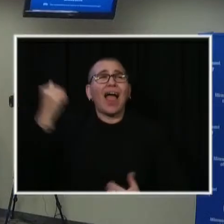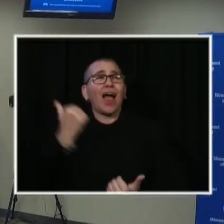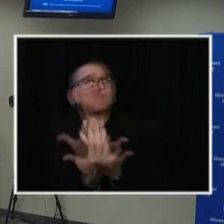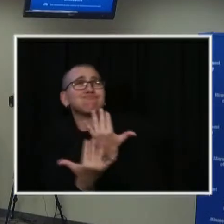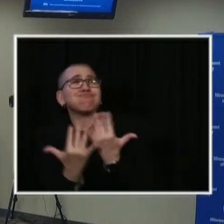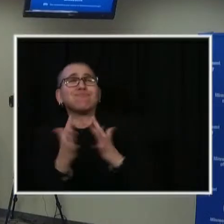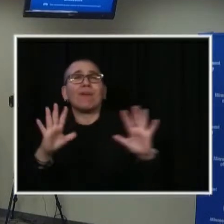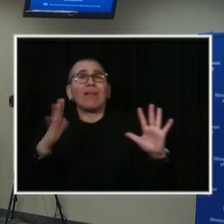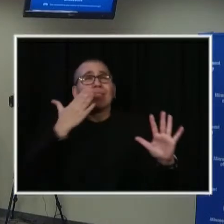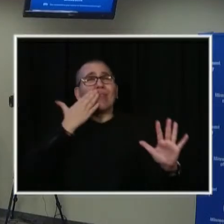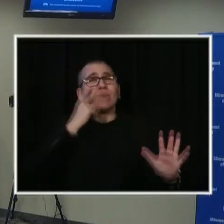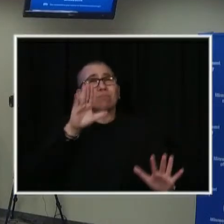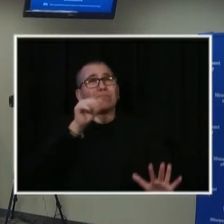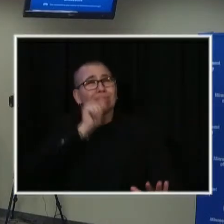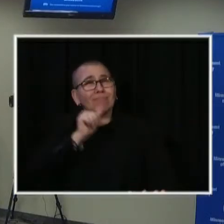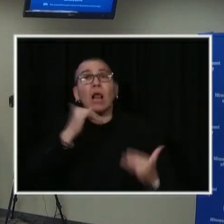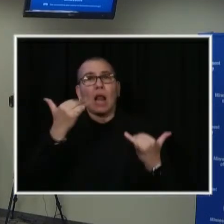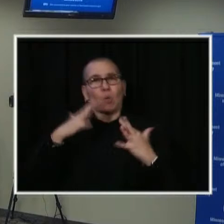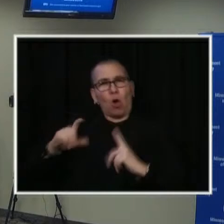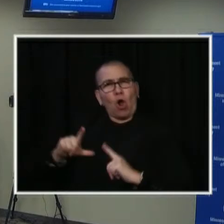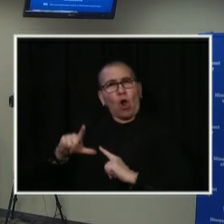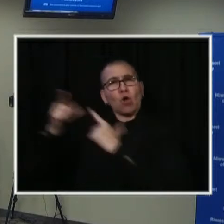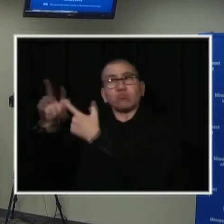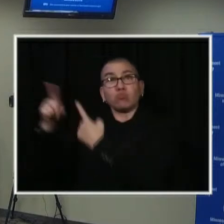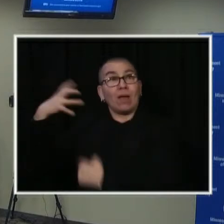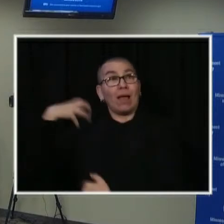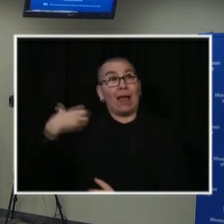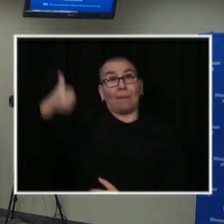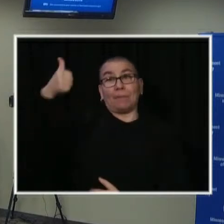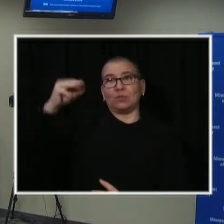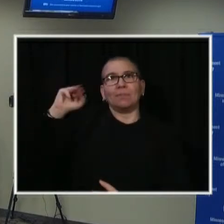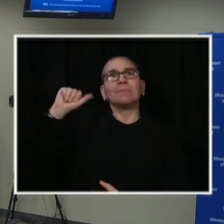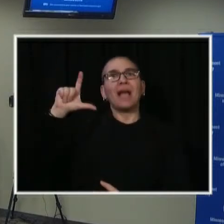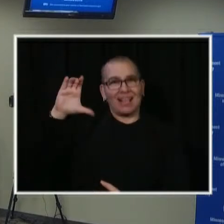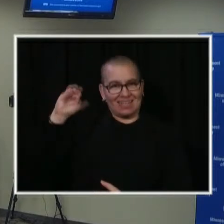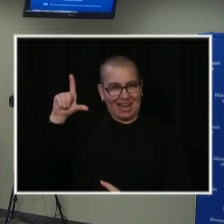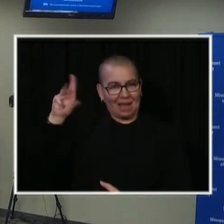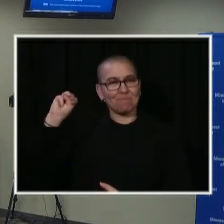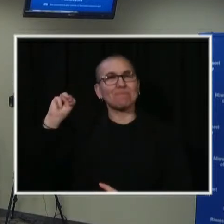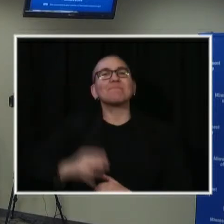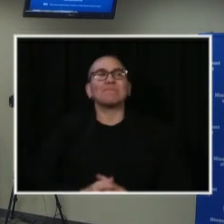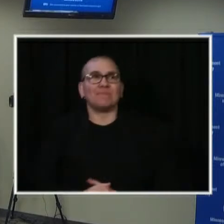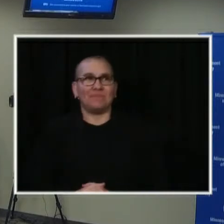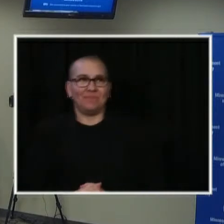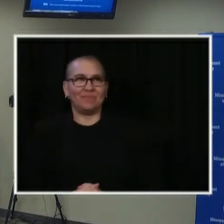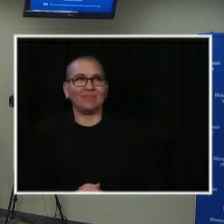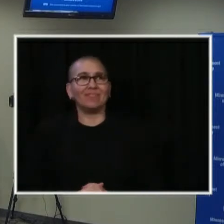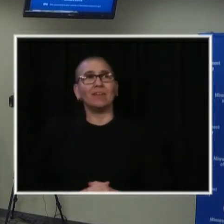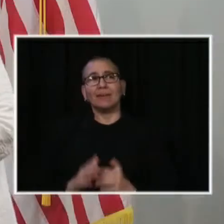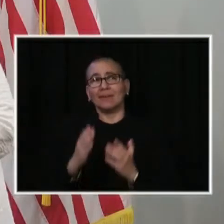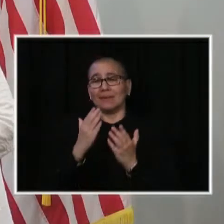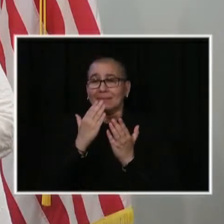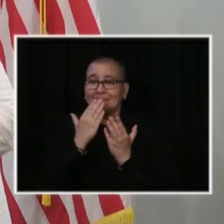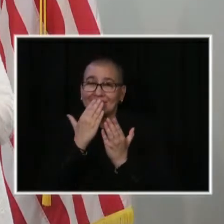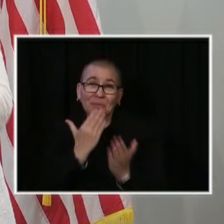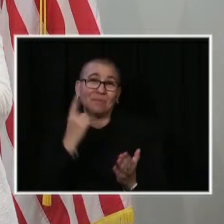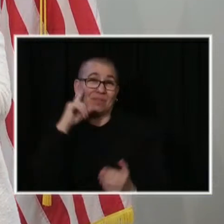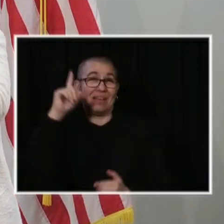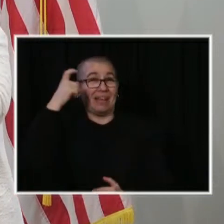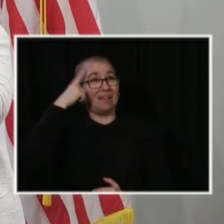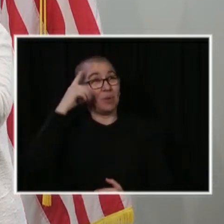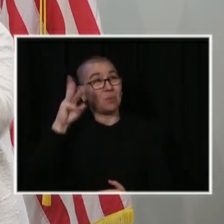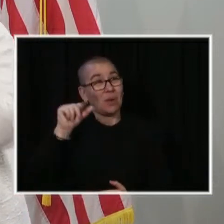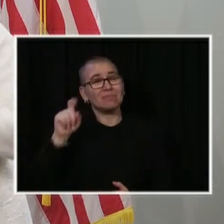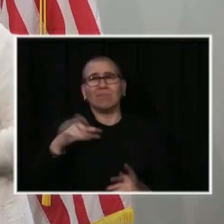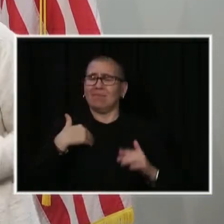Malcolm. Thank you, Governor Walz. Well, it is a good day to